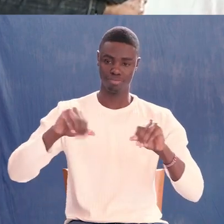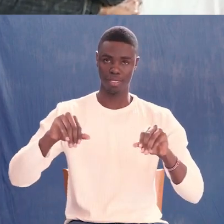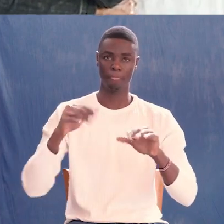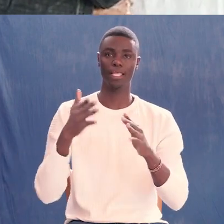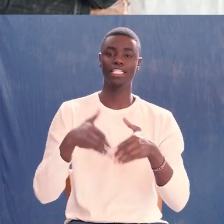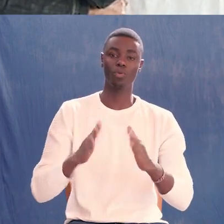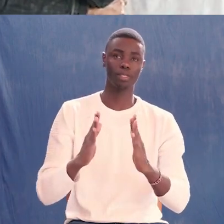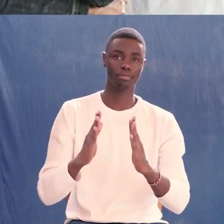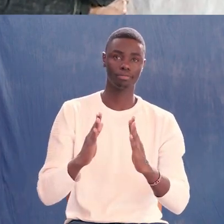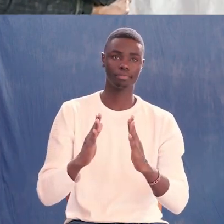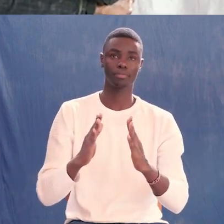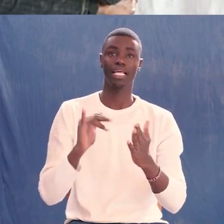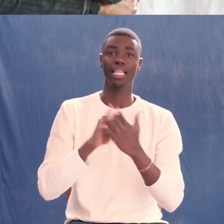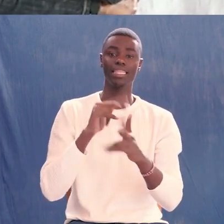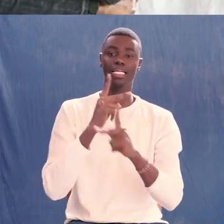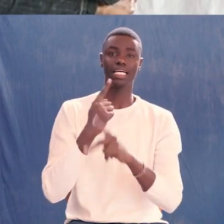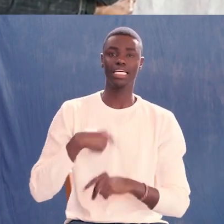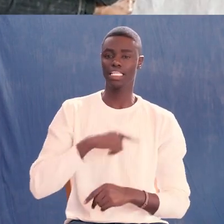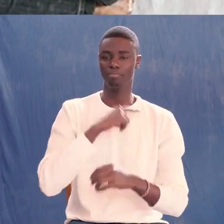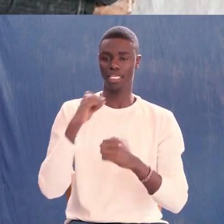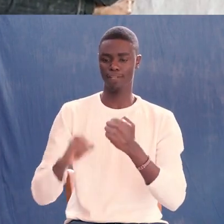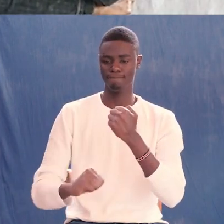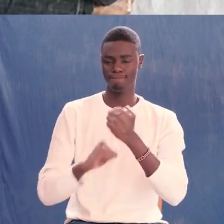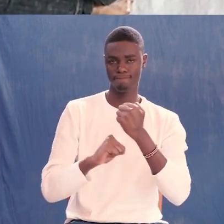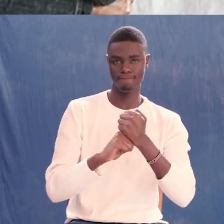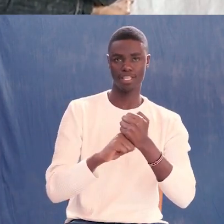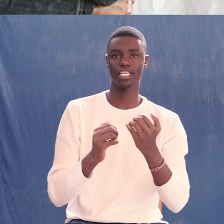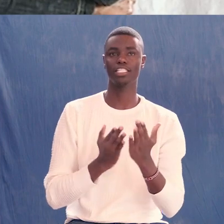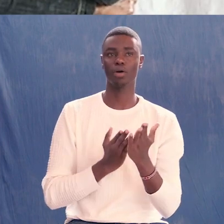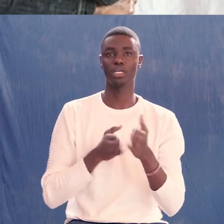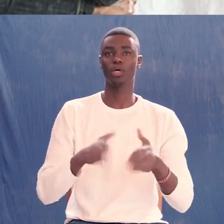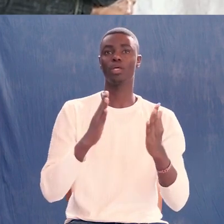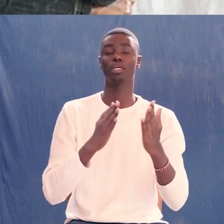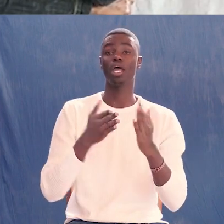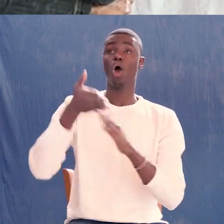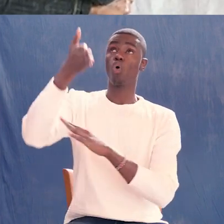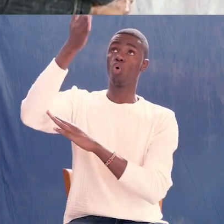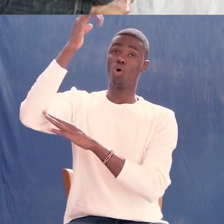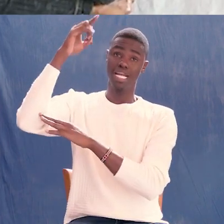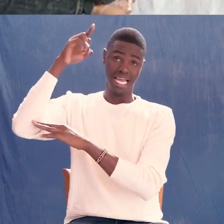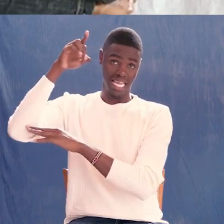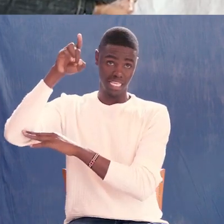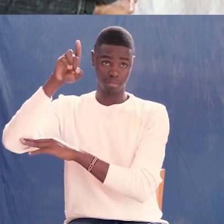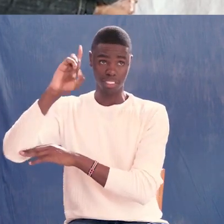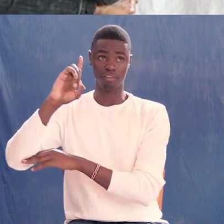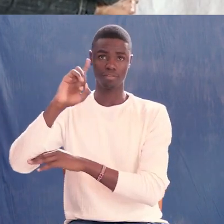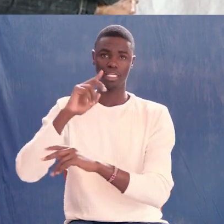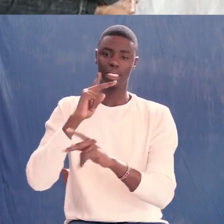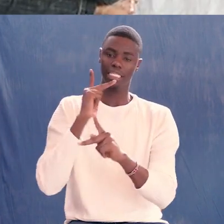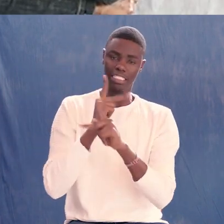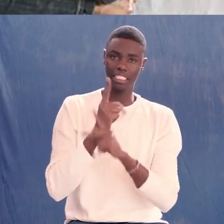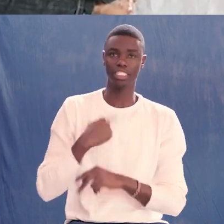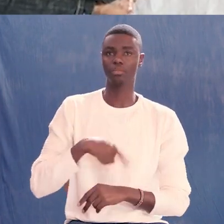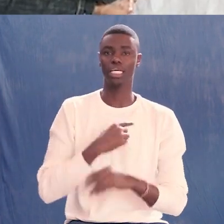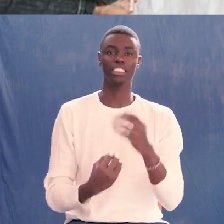that keeps us anchored. It's the medium through which God himself feeds us and grows us.